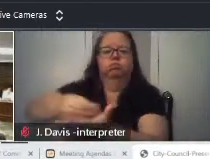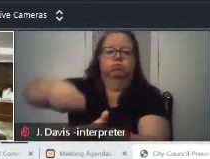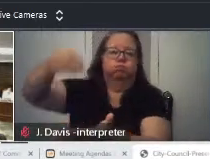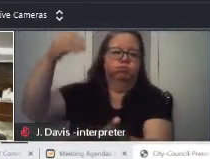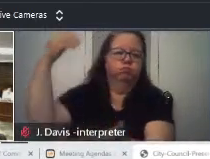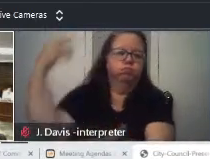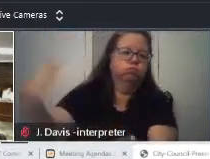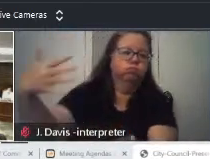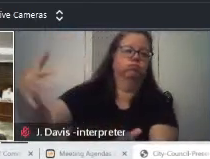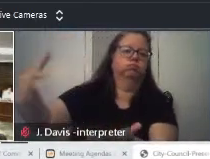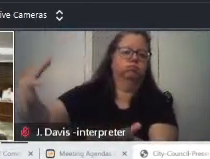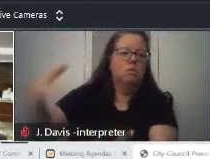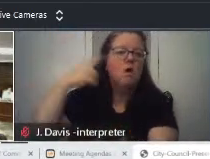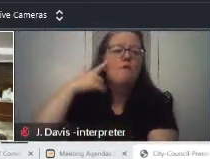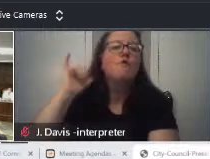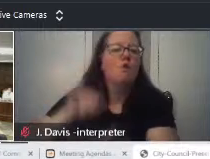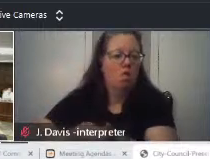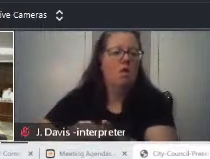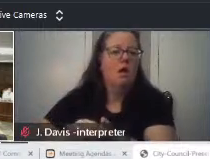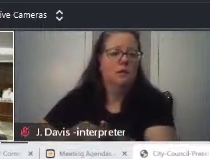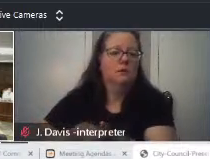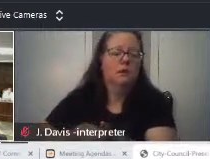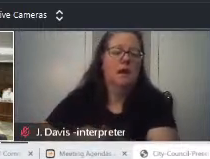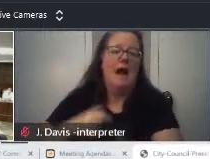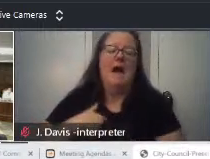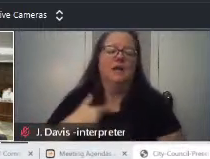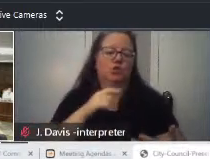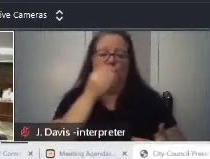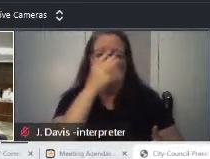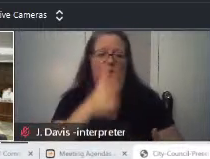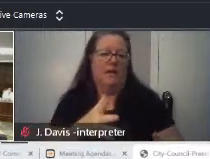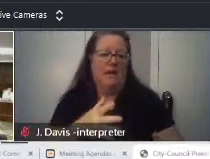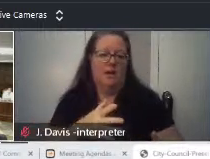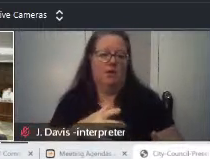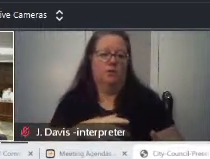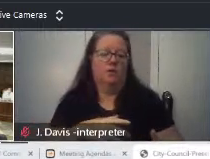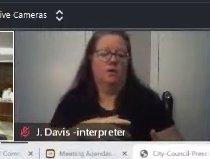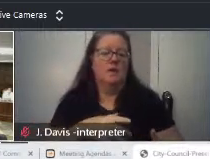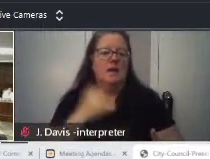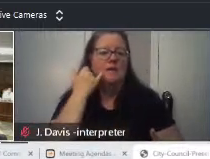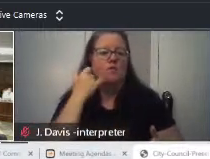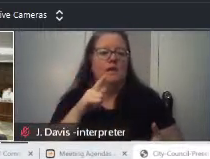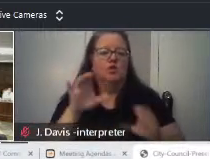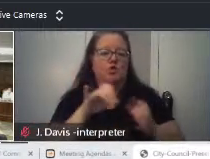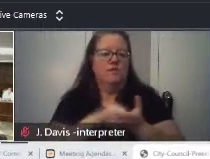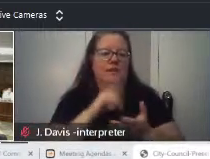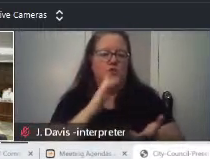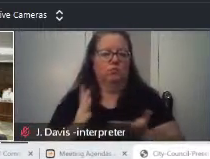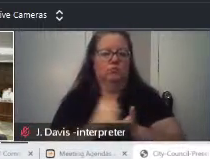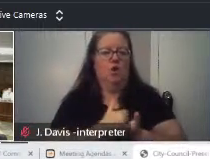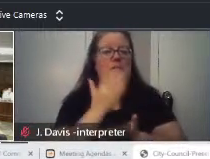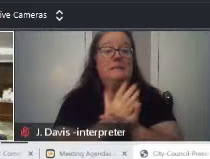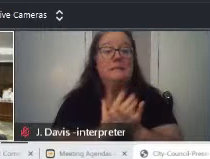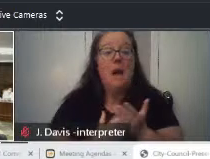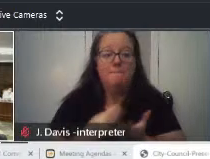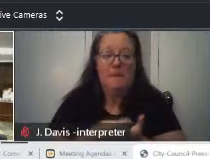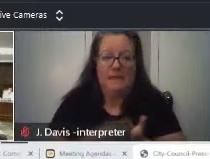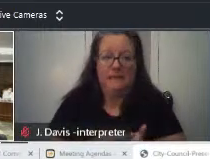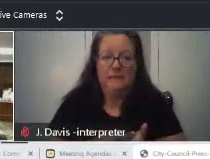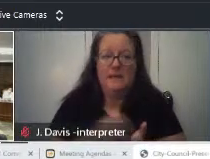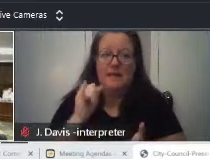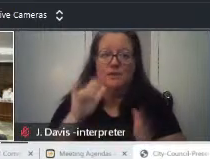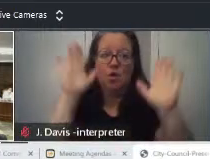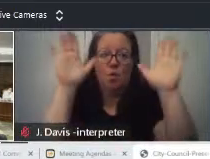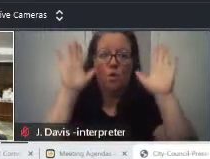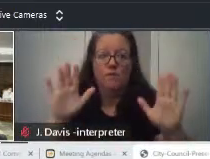that TDZ is going to have to pay for. So I don't mind filling up the coffers for all our sakes. That's a great piece